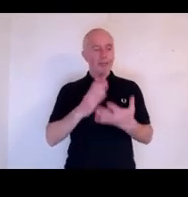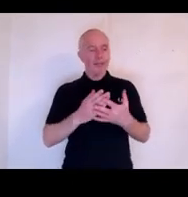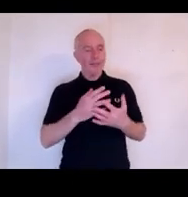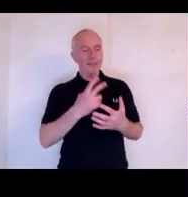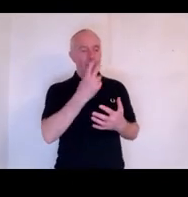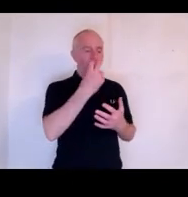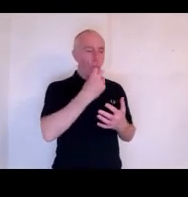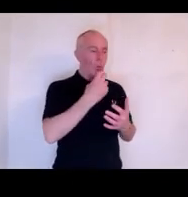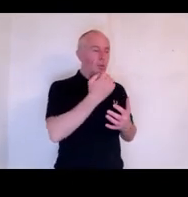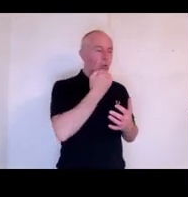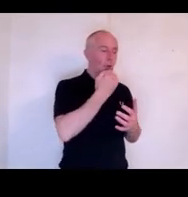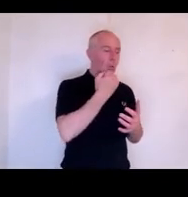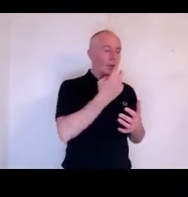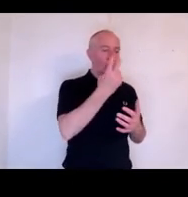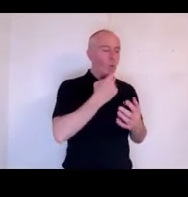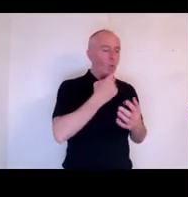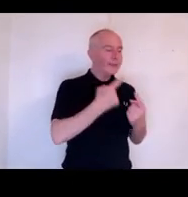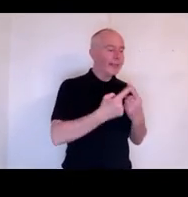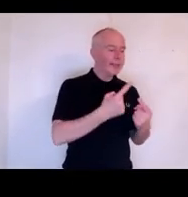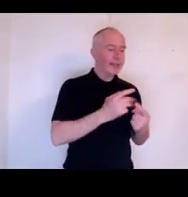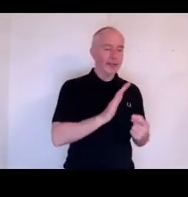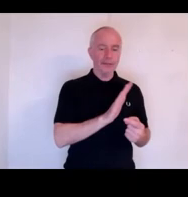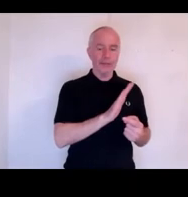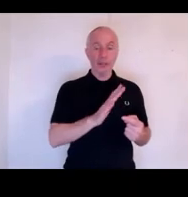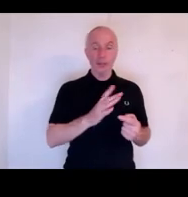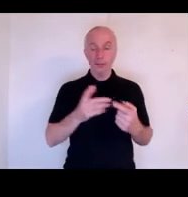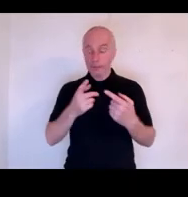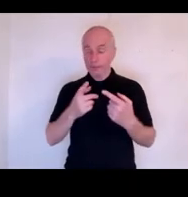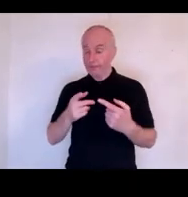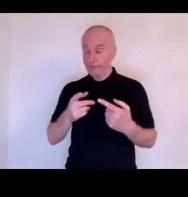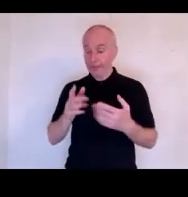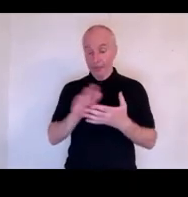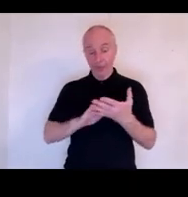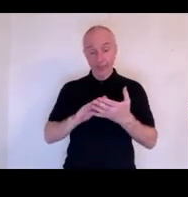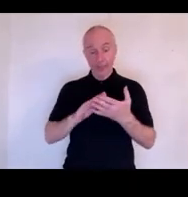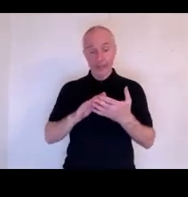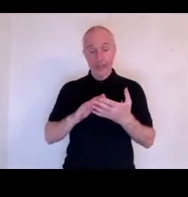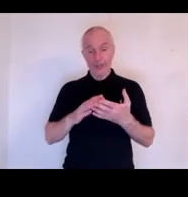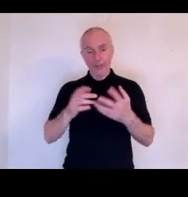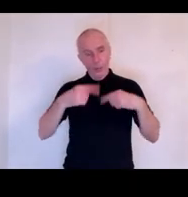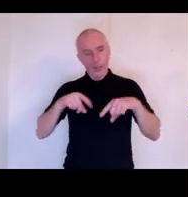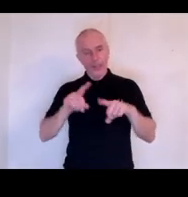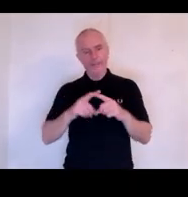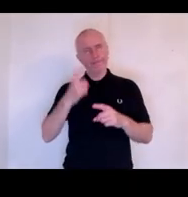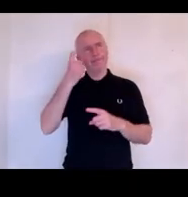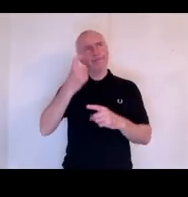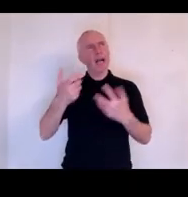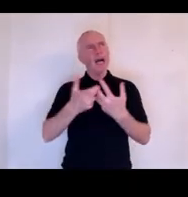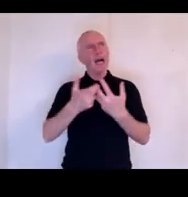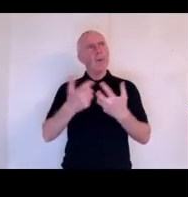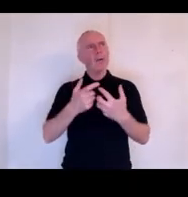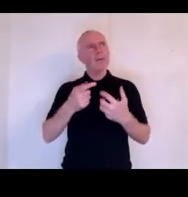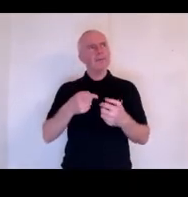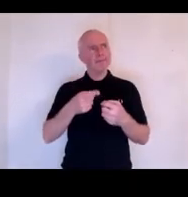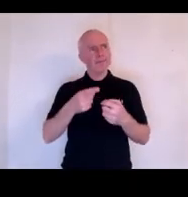data. So we're starting to see a lot how we can support these new fuel cycles. And